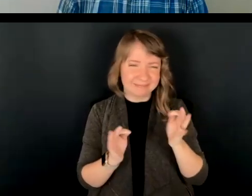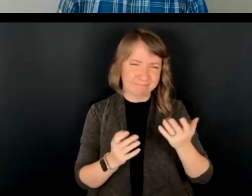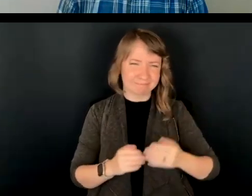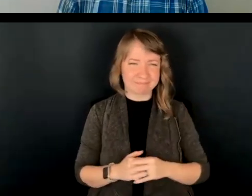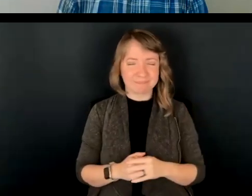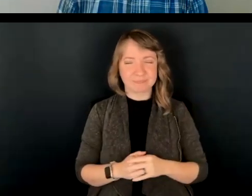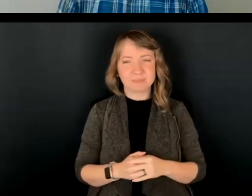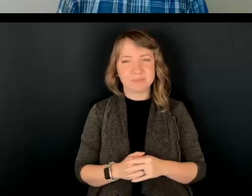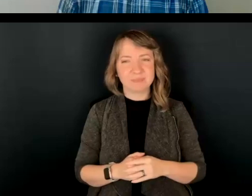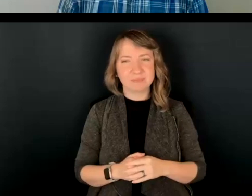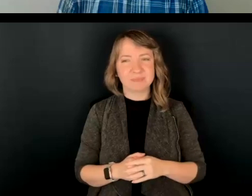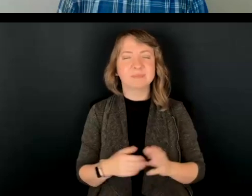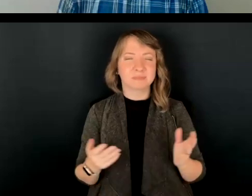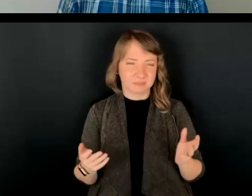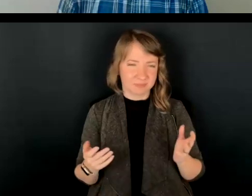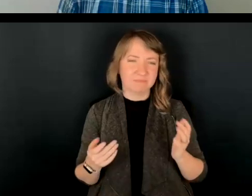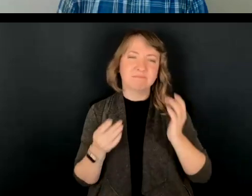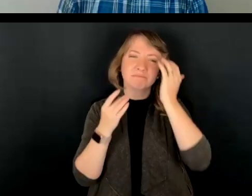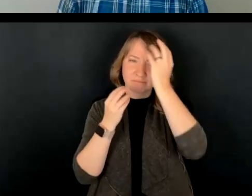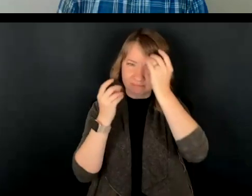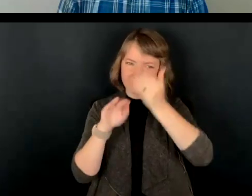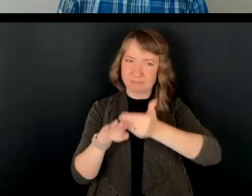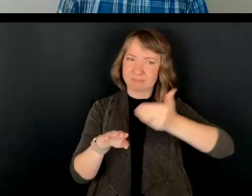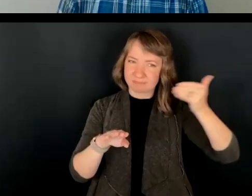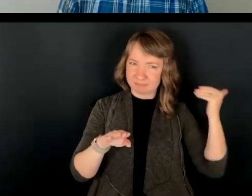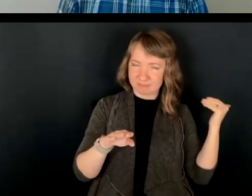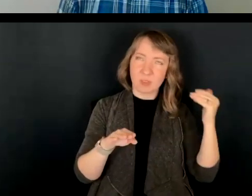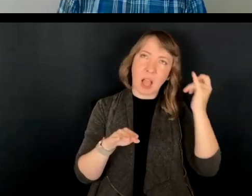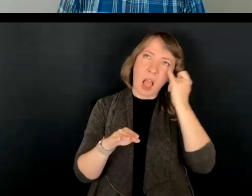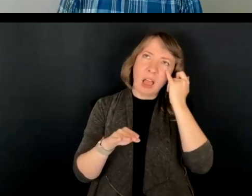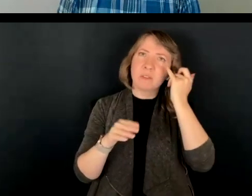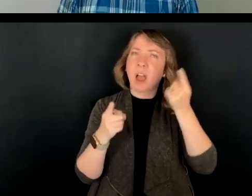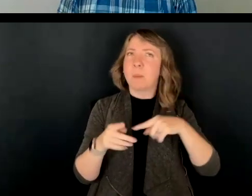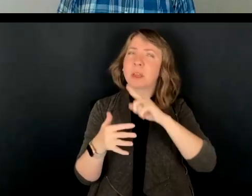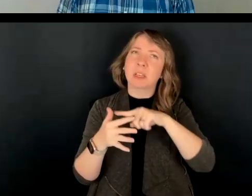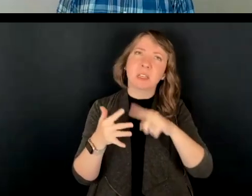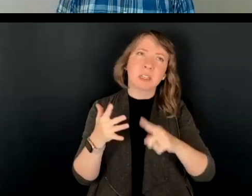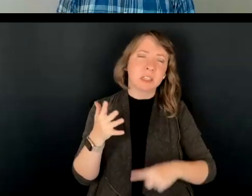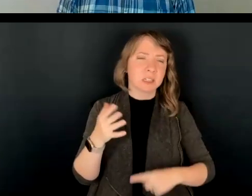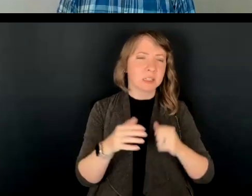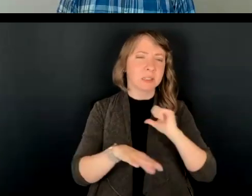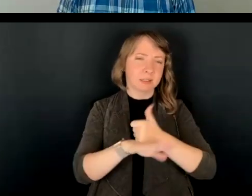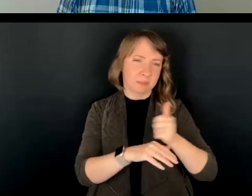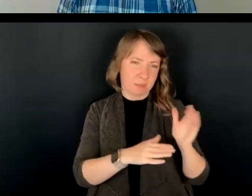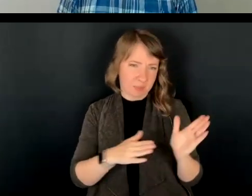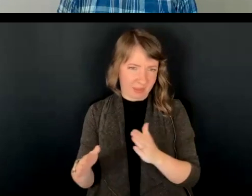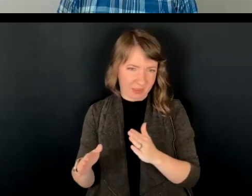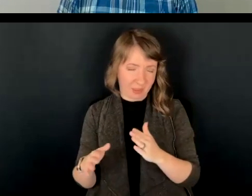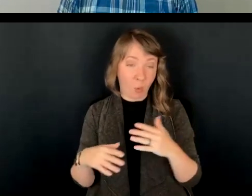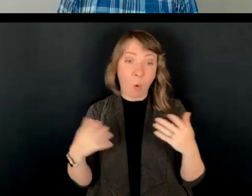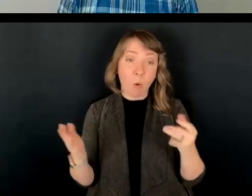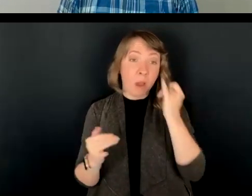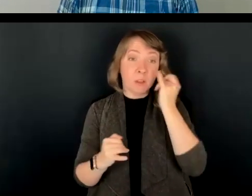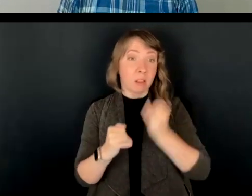making sure that those type of things are covered, or understanding how to make adjustments on the fly